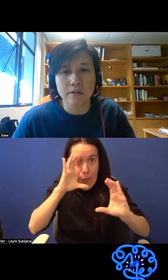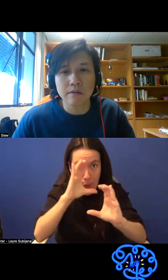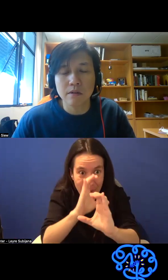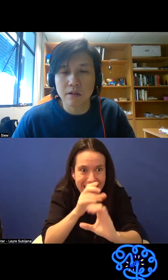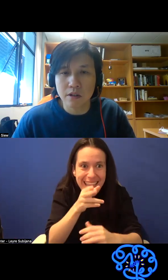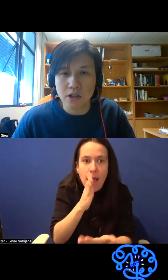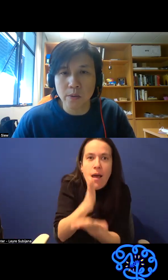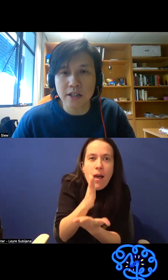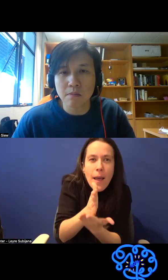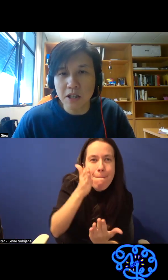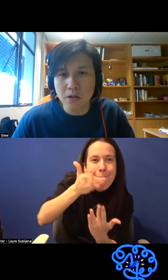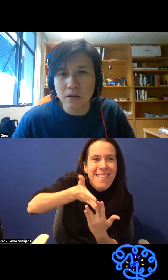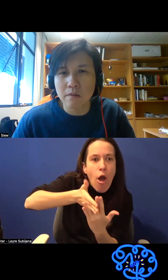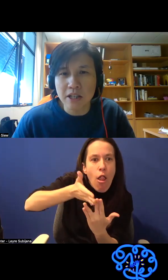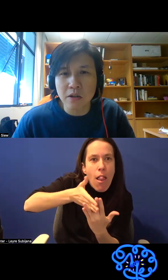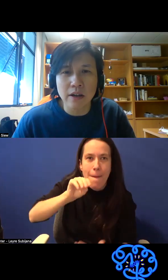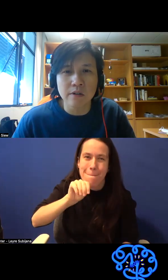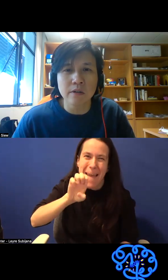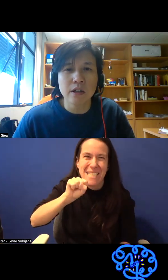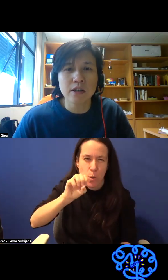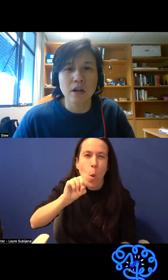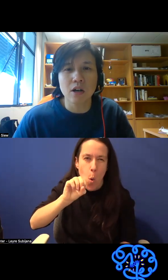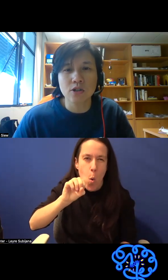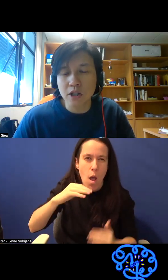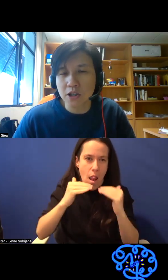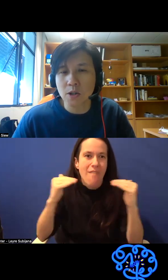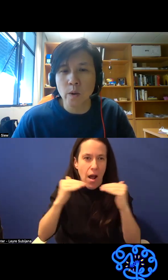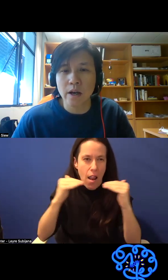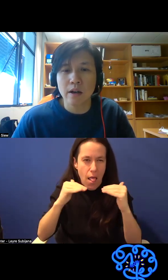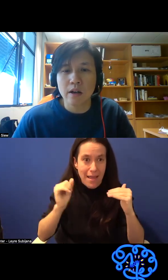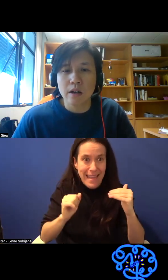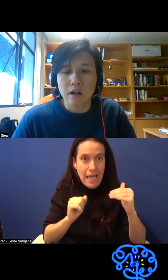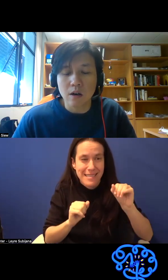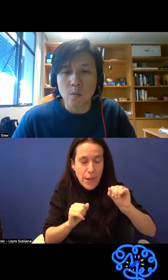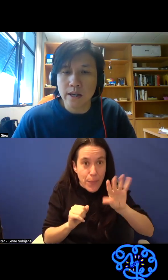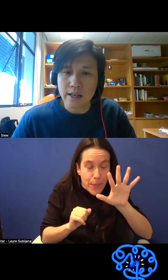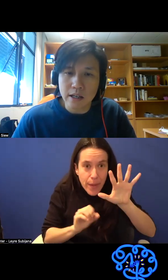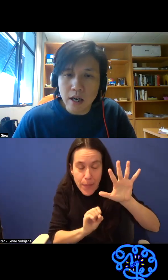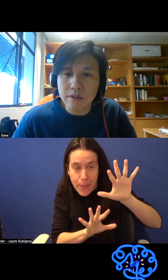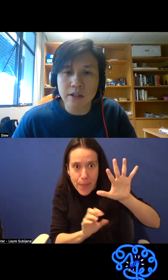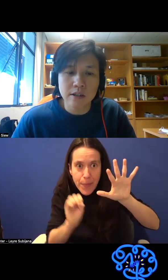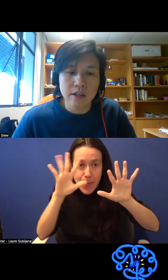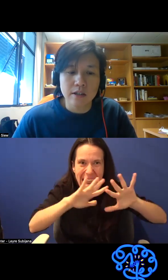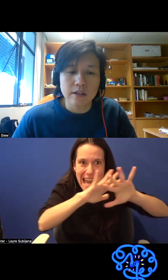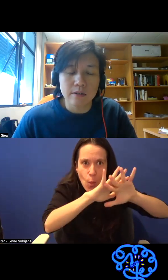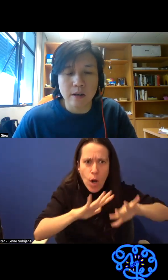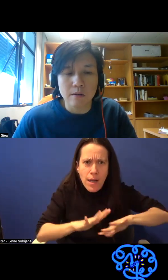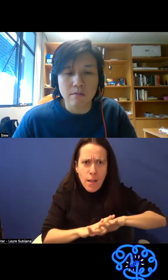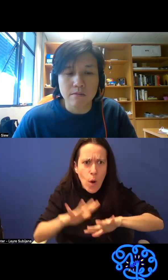And so this is known as a meso or meso level structure where we can uncover